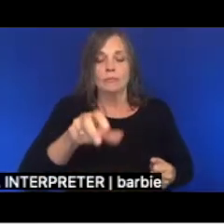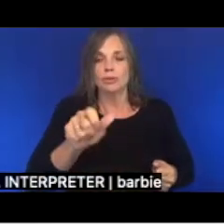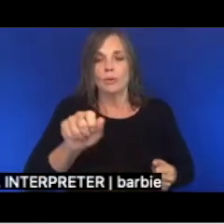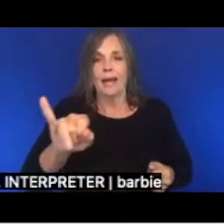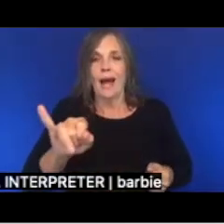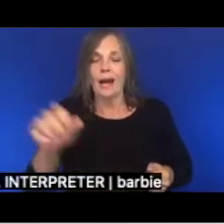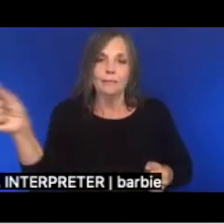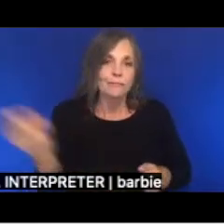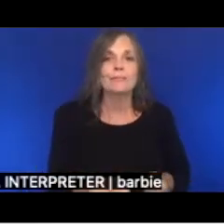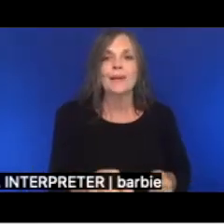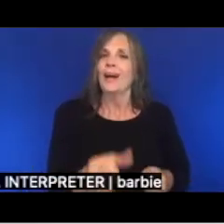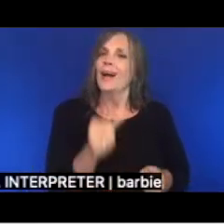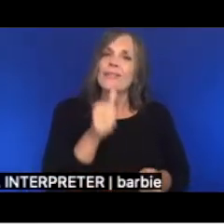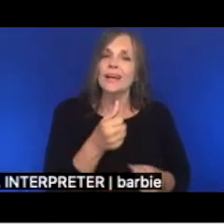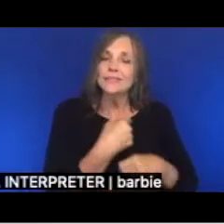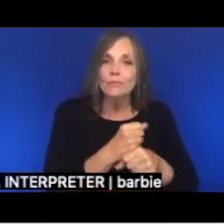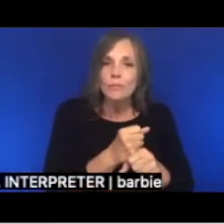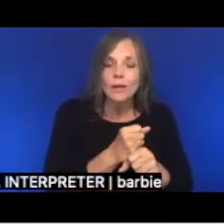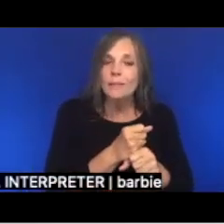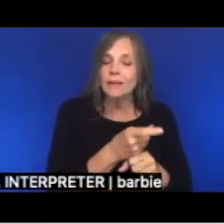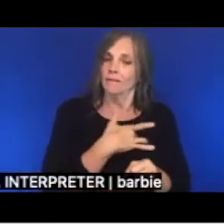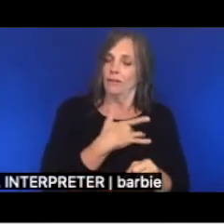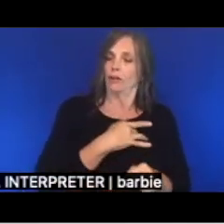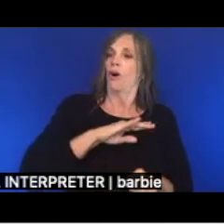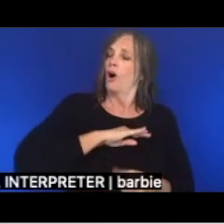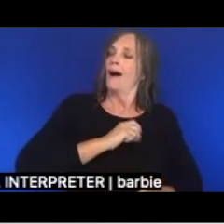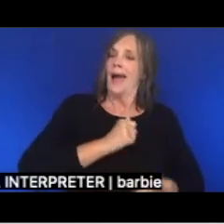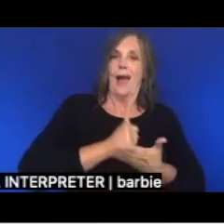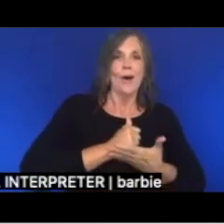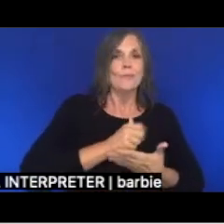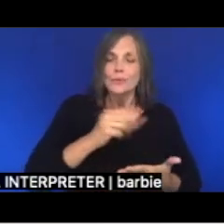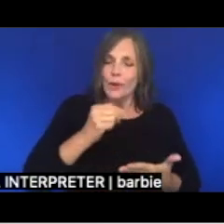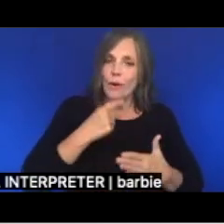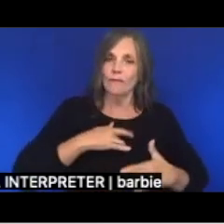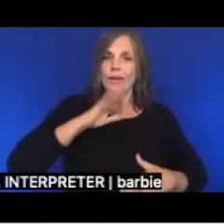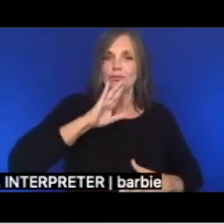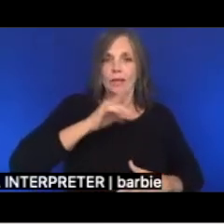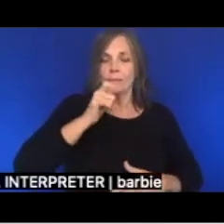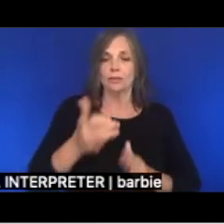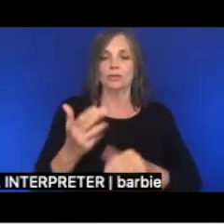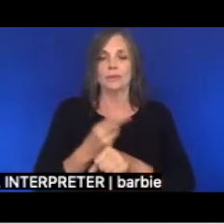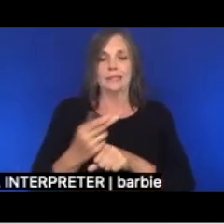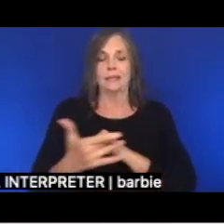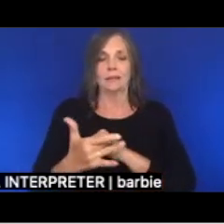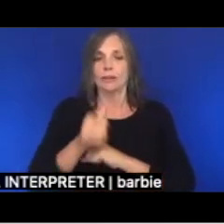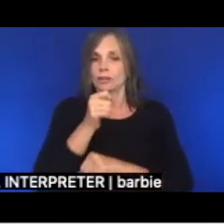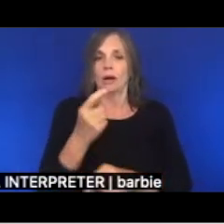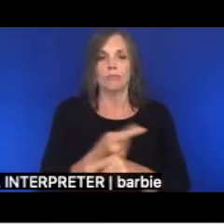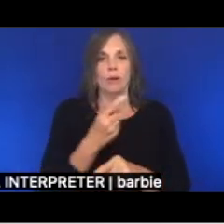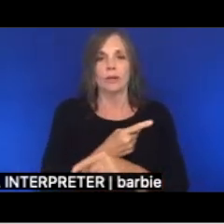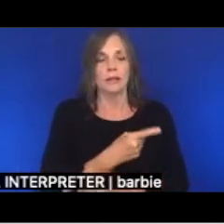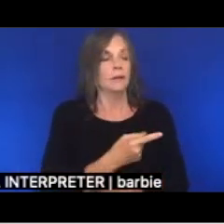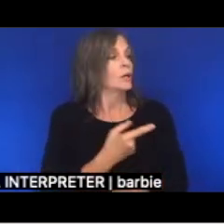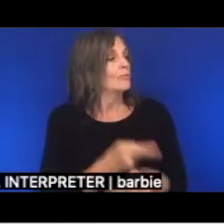just gonna make them feel frustrated and make them want to hate the technology because it's not being used properly. Right, right. That's a